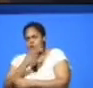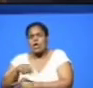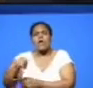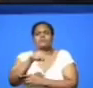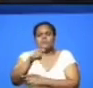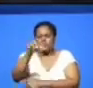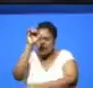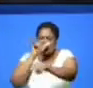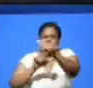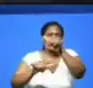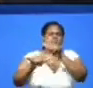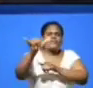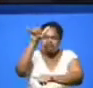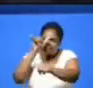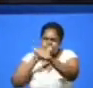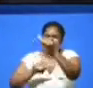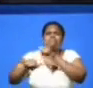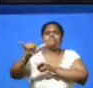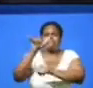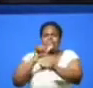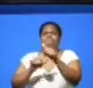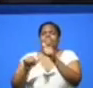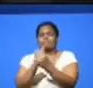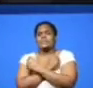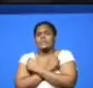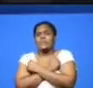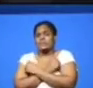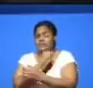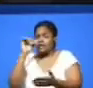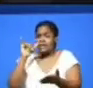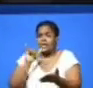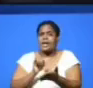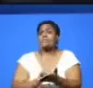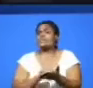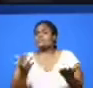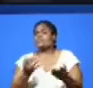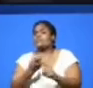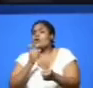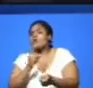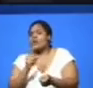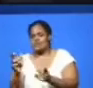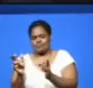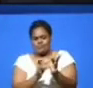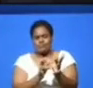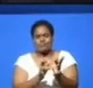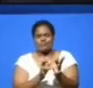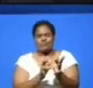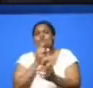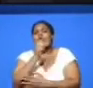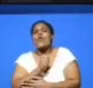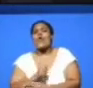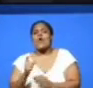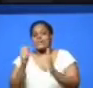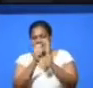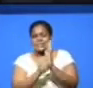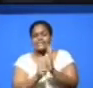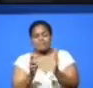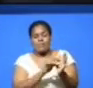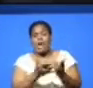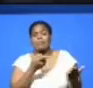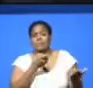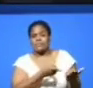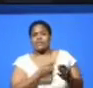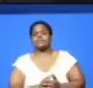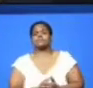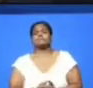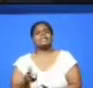an everlasting love. And that's the Old Testament. The devil would want to